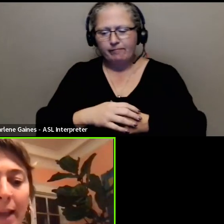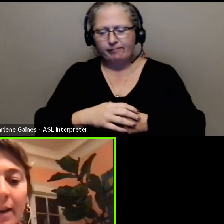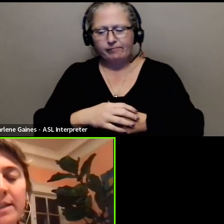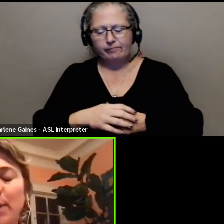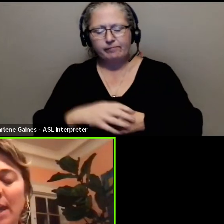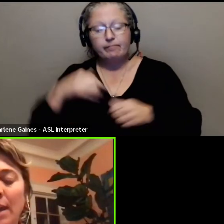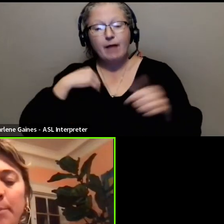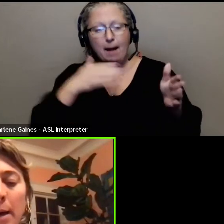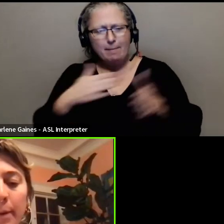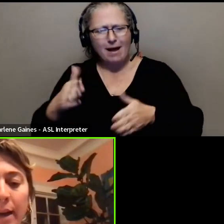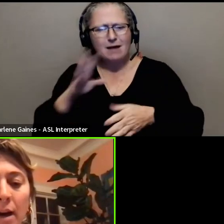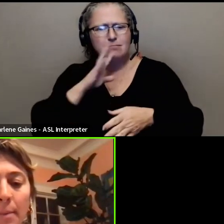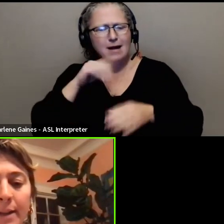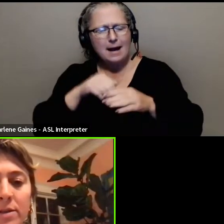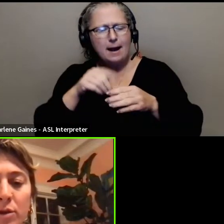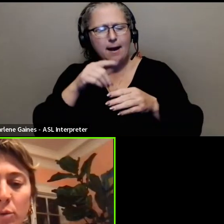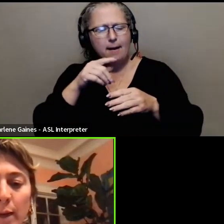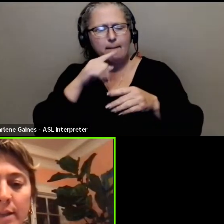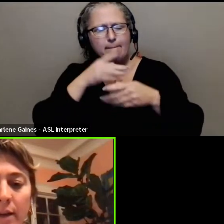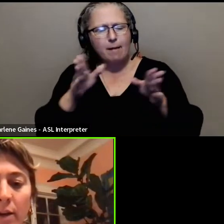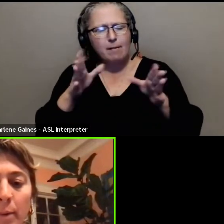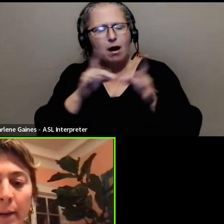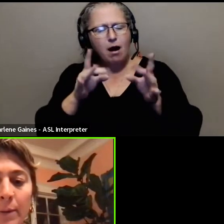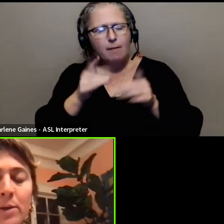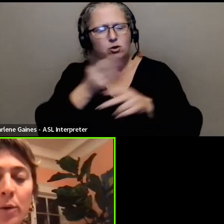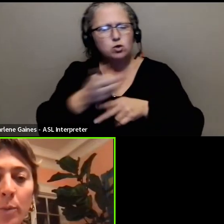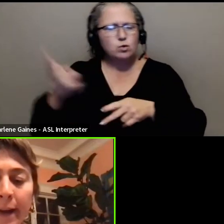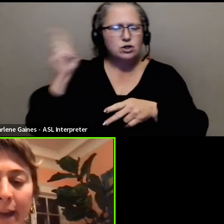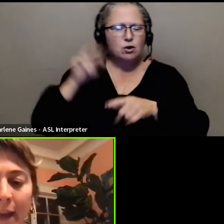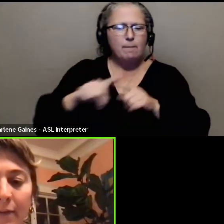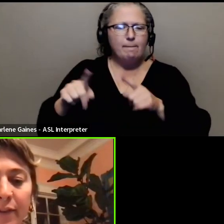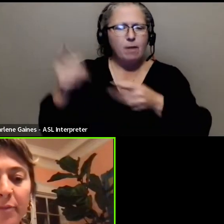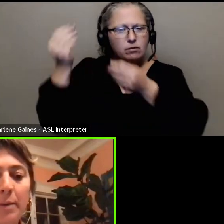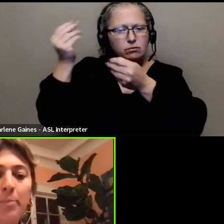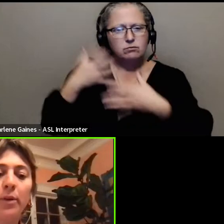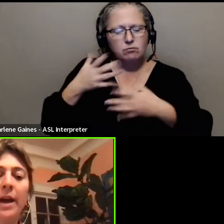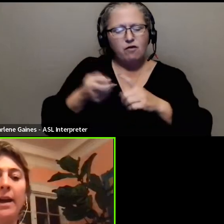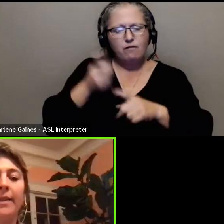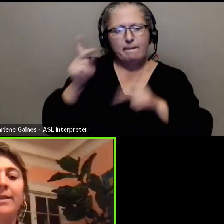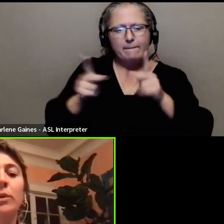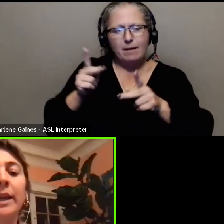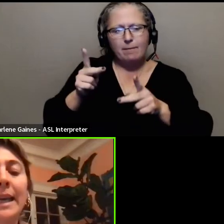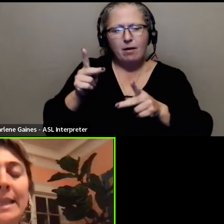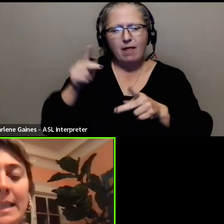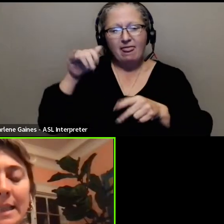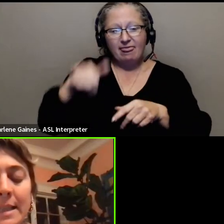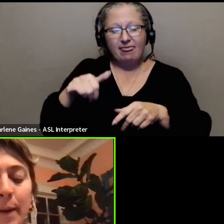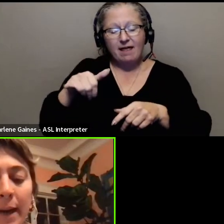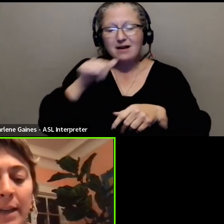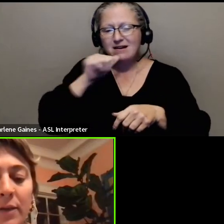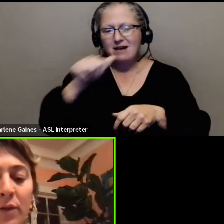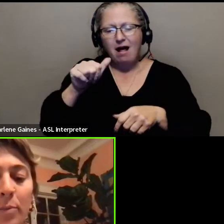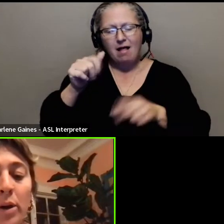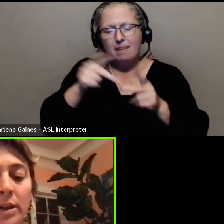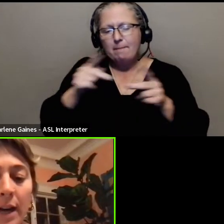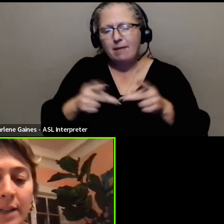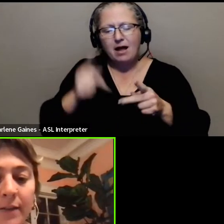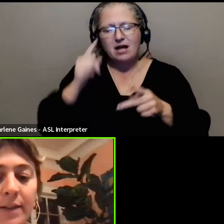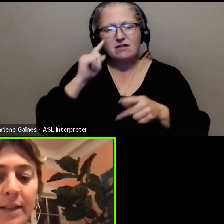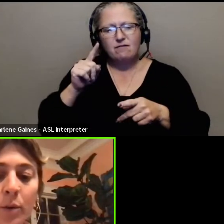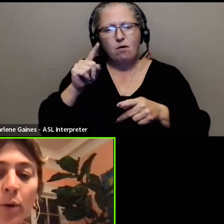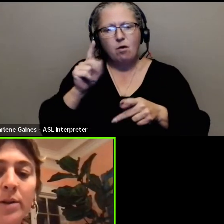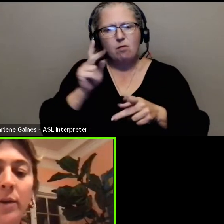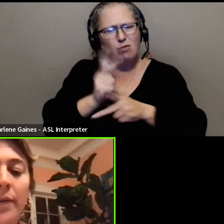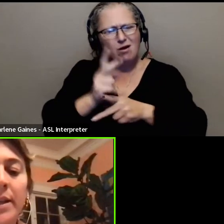I planned on speaking in public comments 2 weeks ago, but I was told by a handful of people that this really isn't the space for